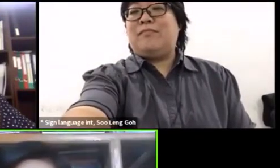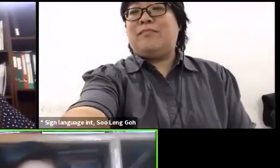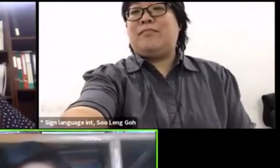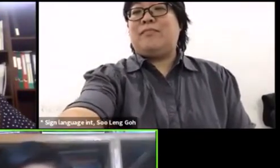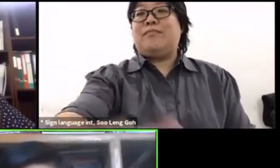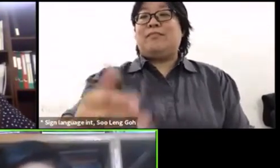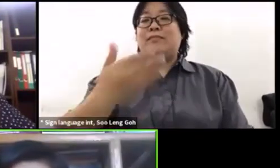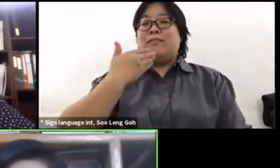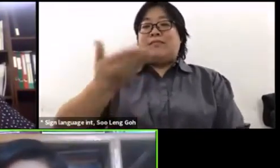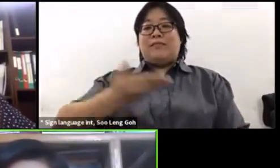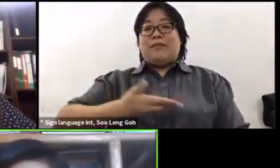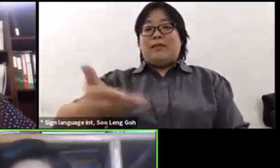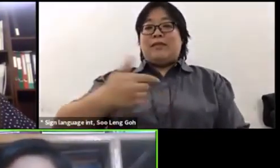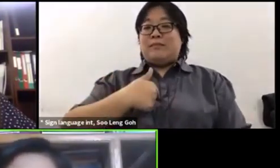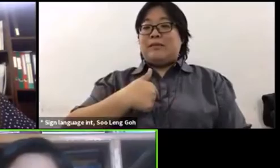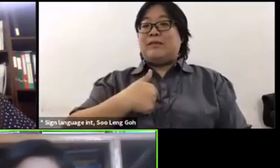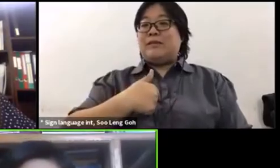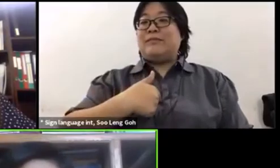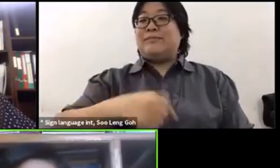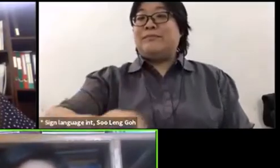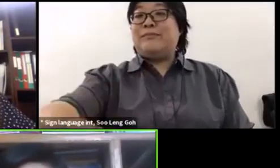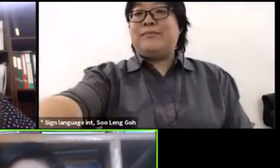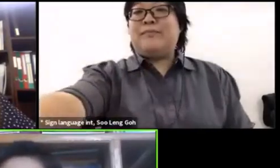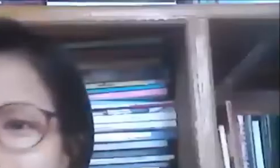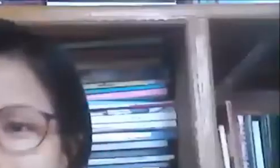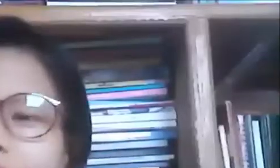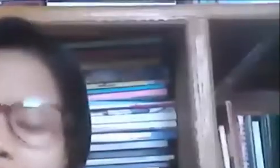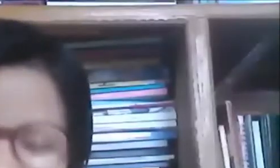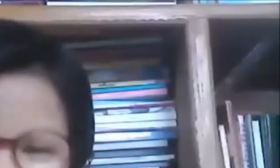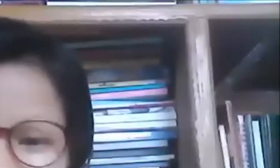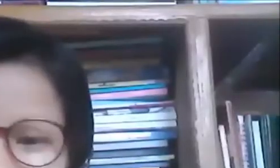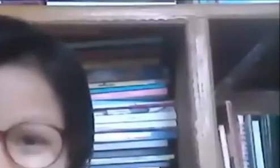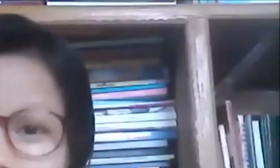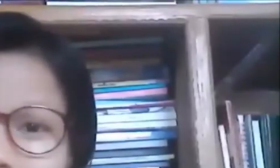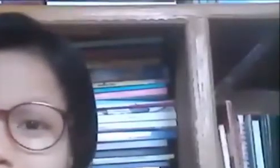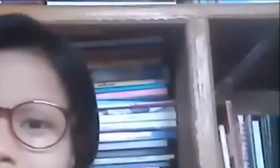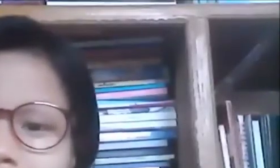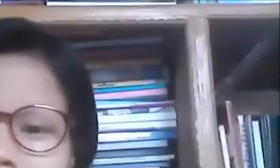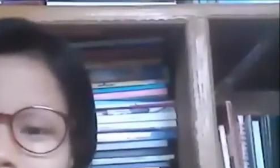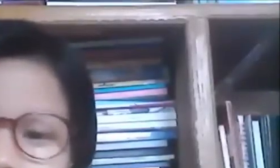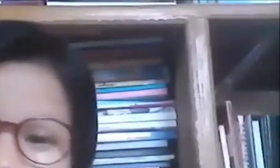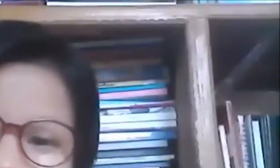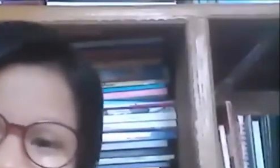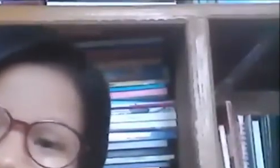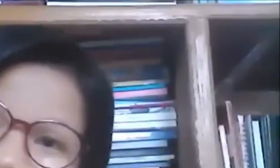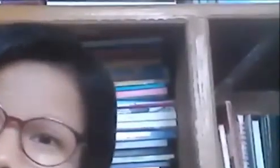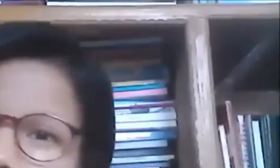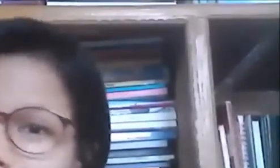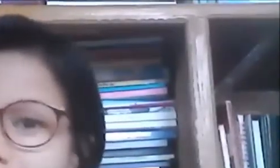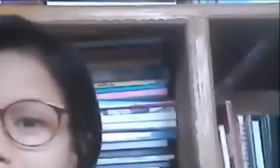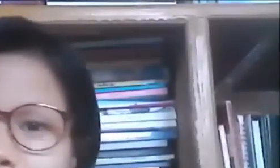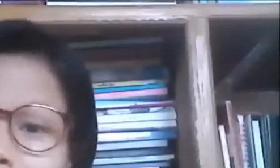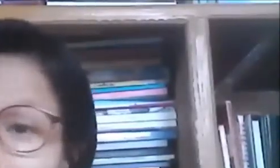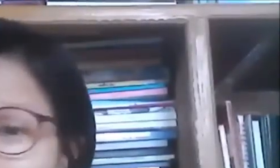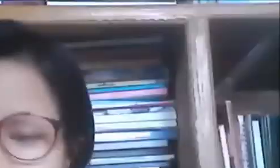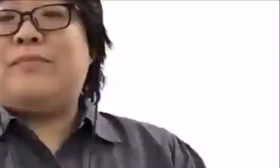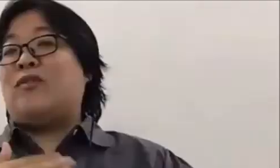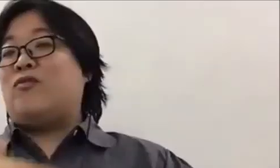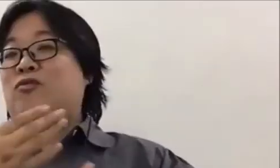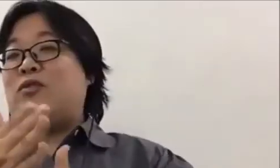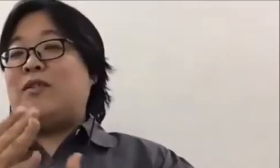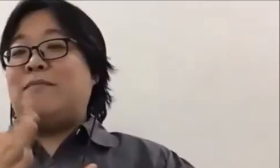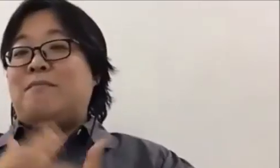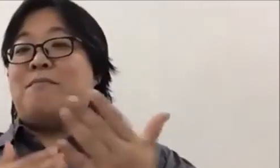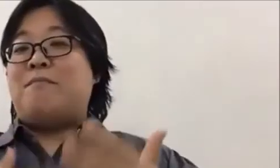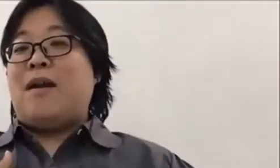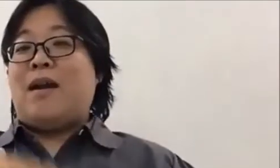me and for allowing me to talk about this very important topic. So I will share some of my experience,